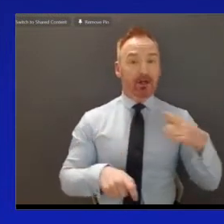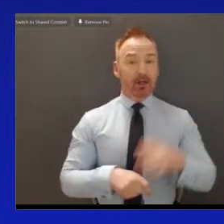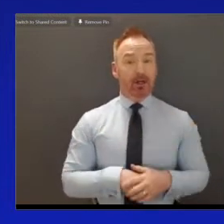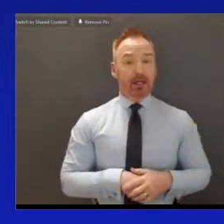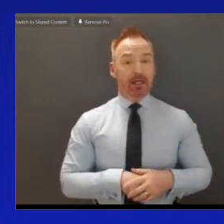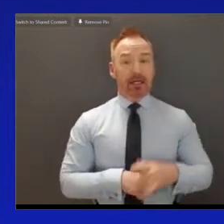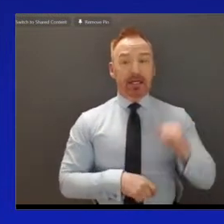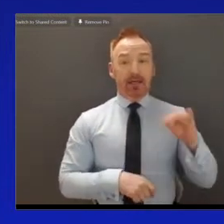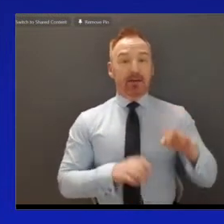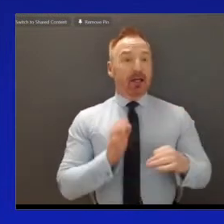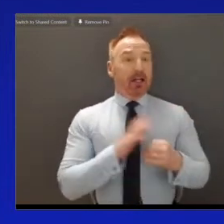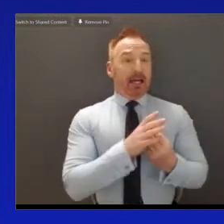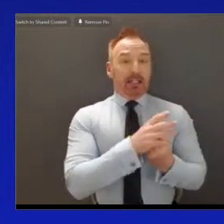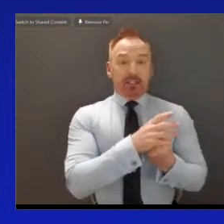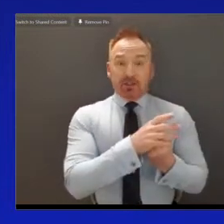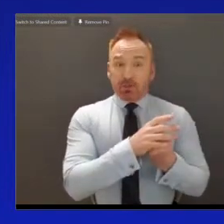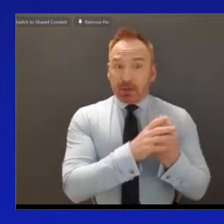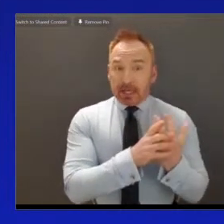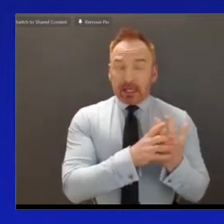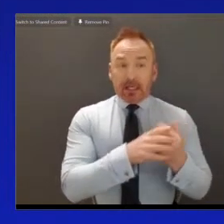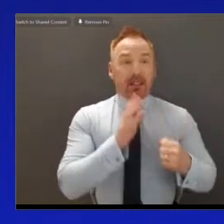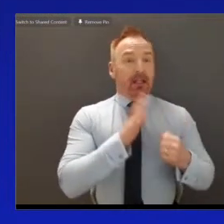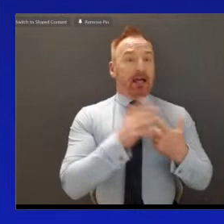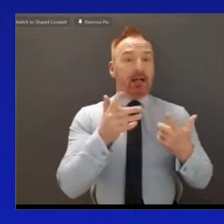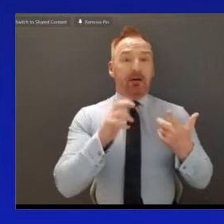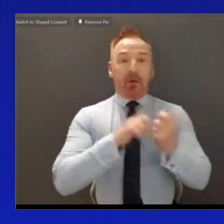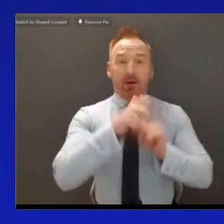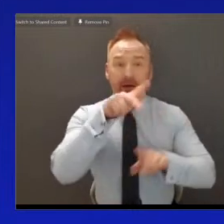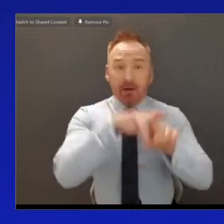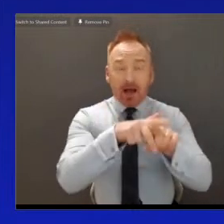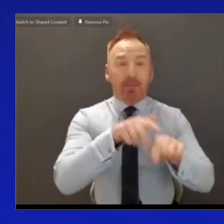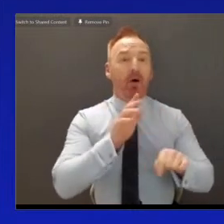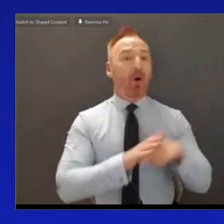have one, or any major emergency that may come along as well. Next slide, please. Thank you.